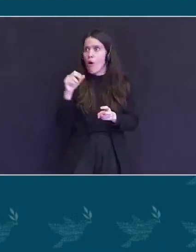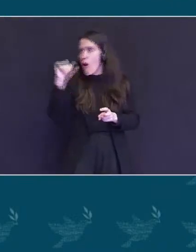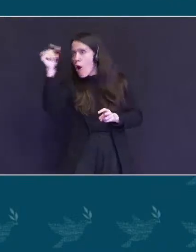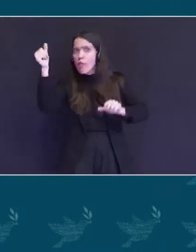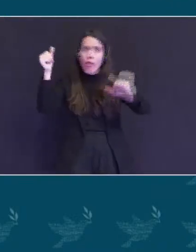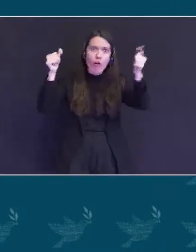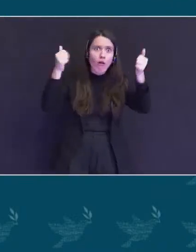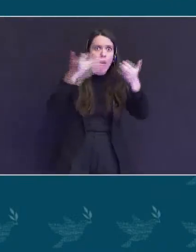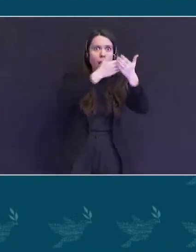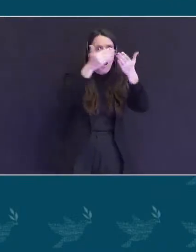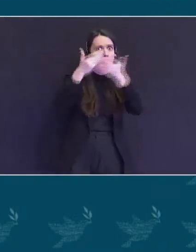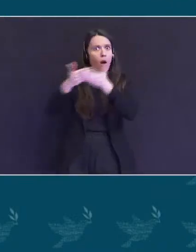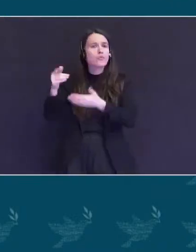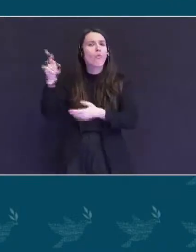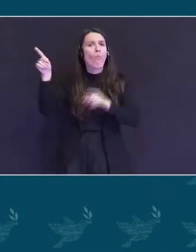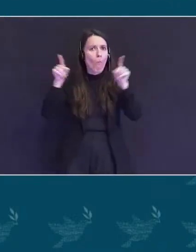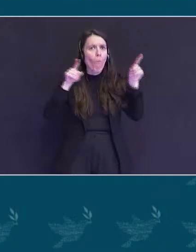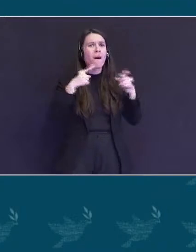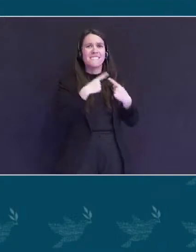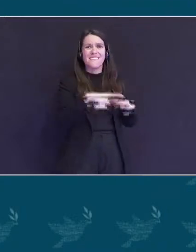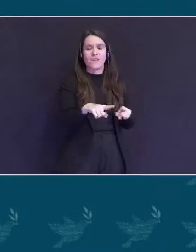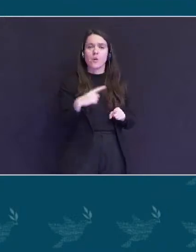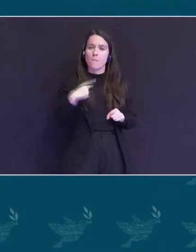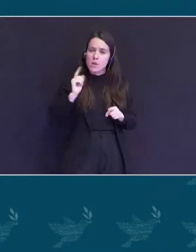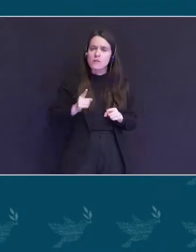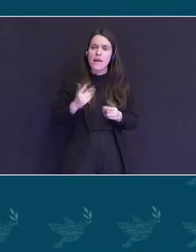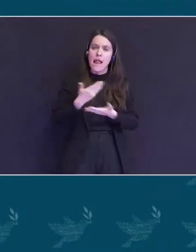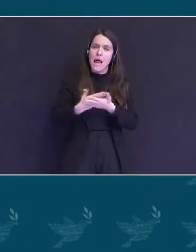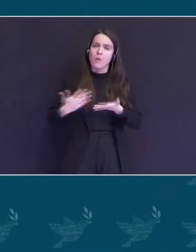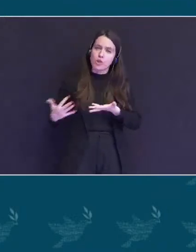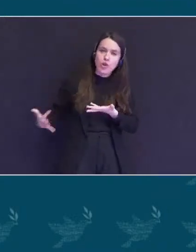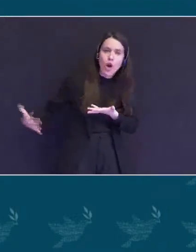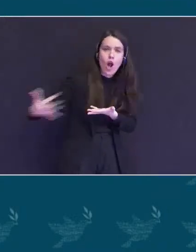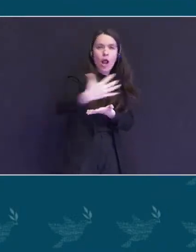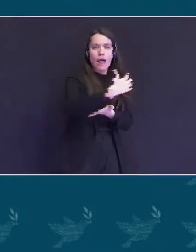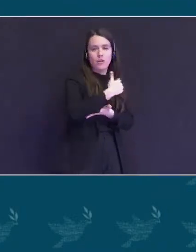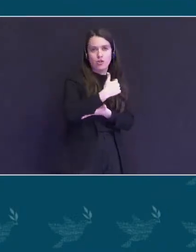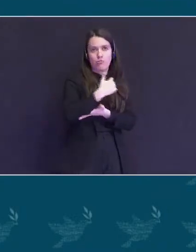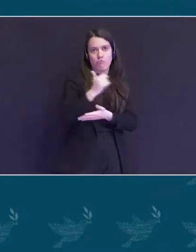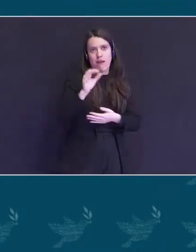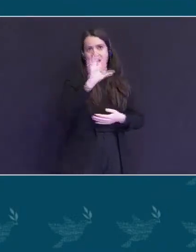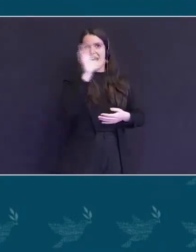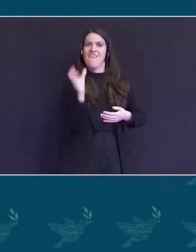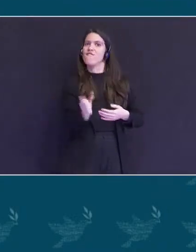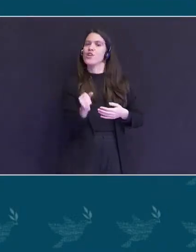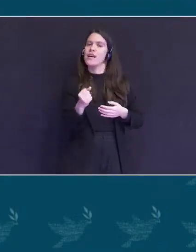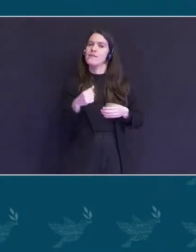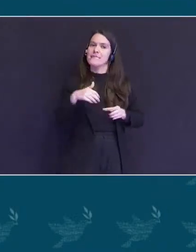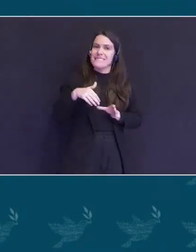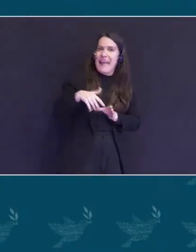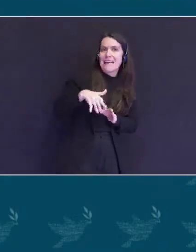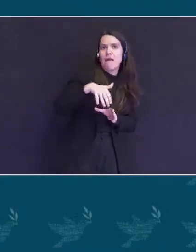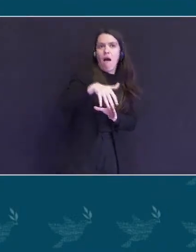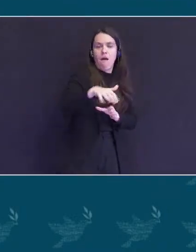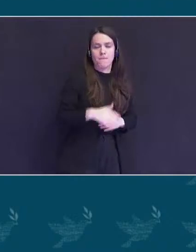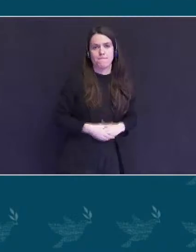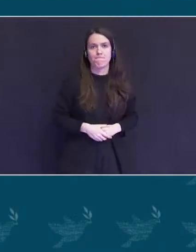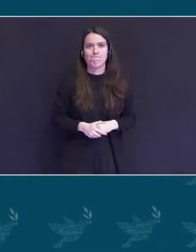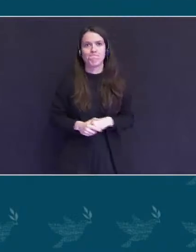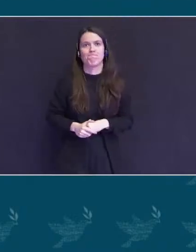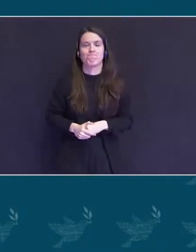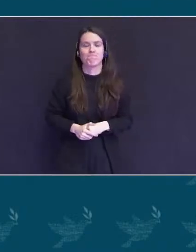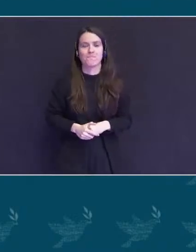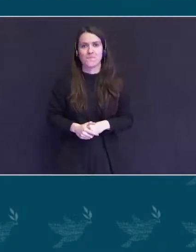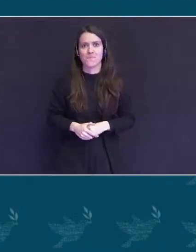languages. So we need to bolster language collection on African, data collection on African languages,